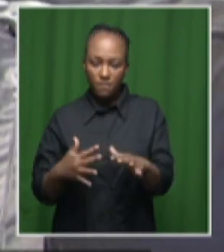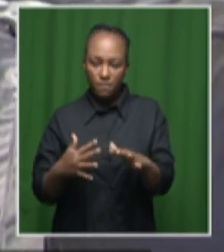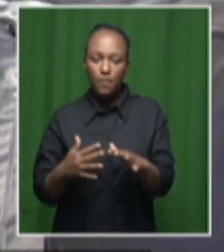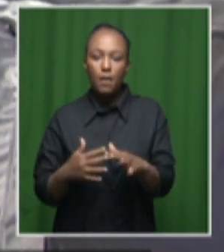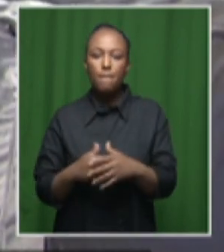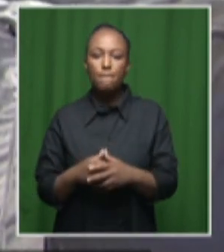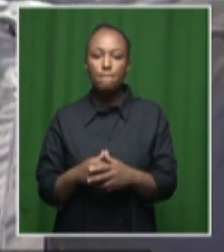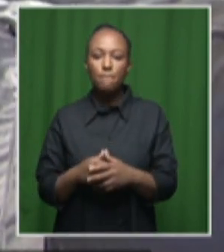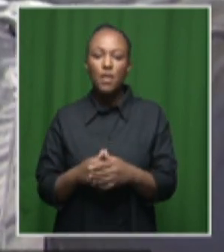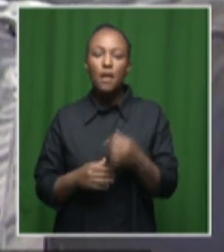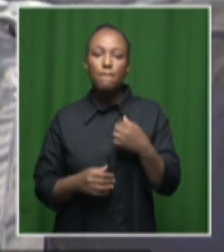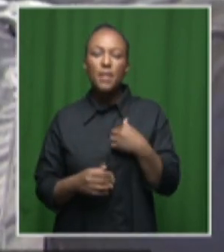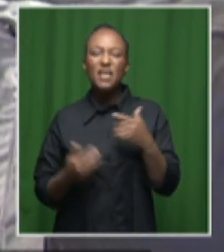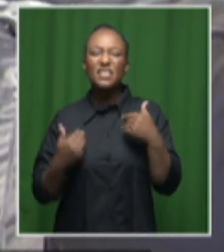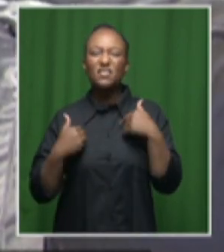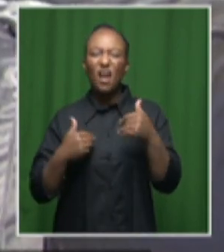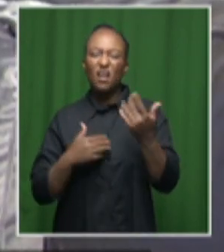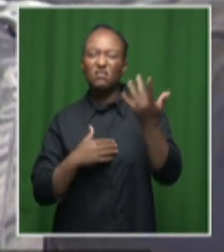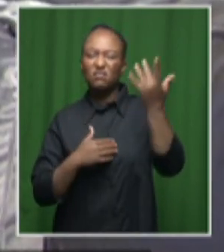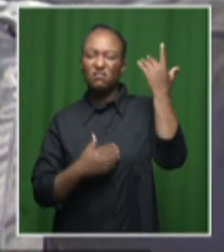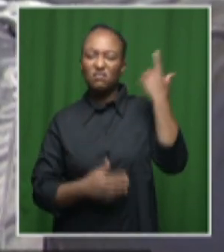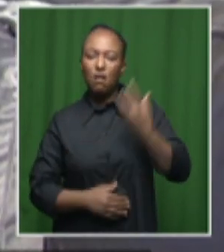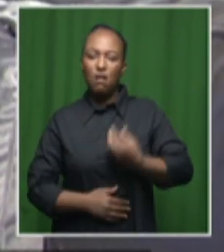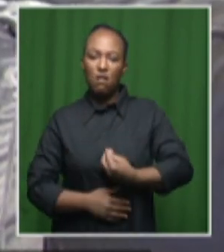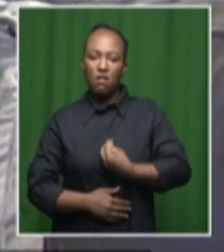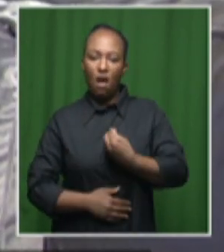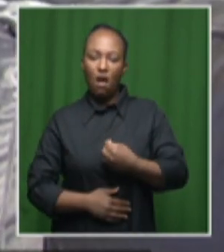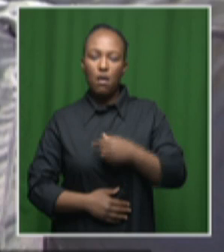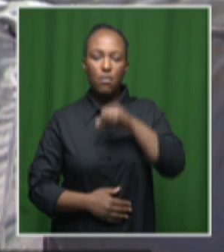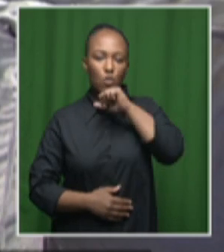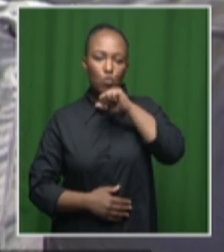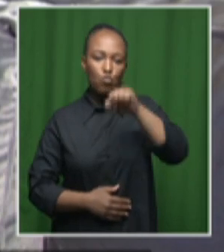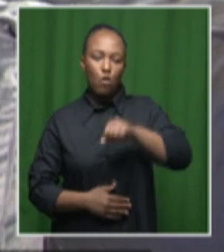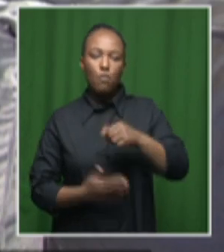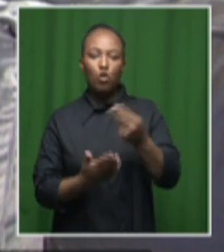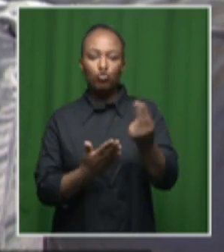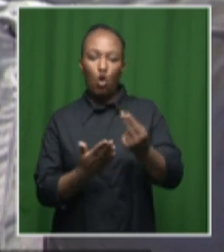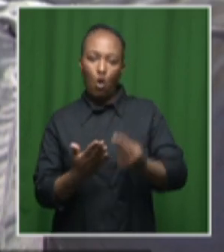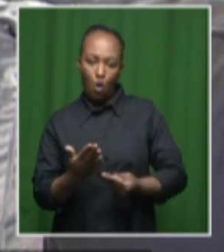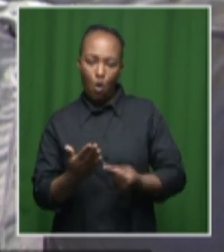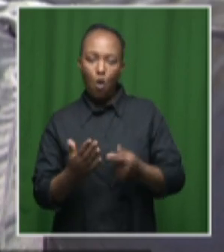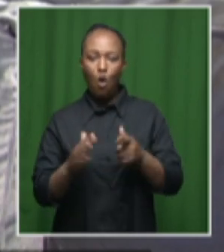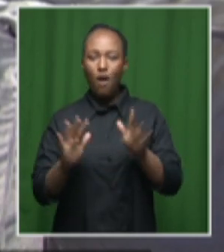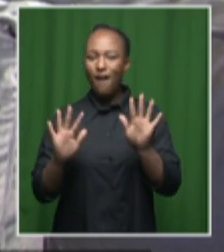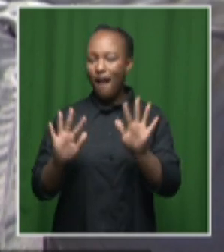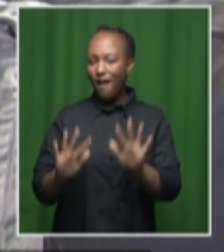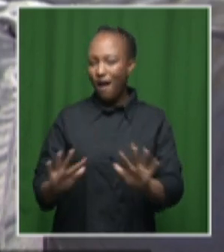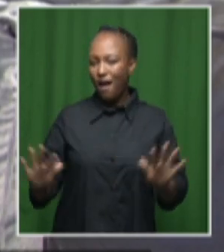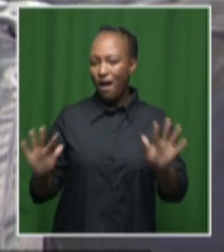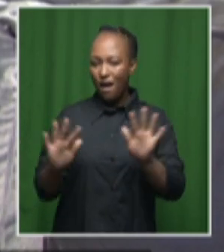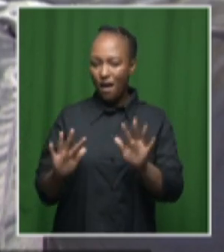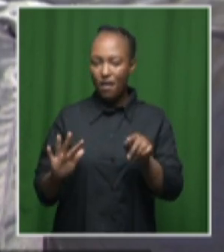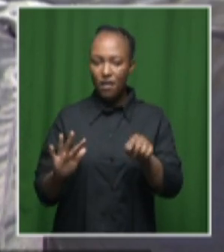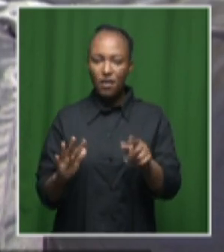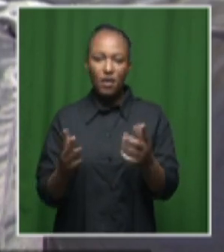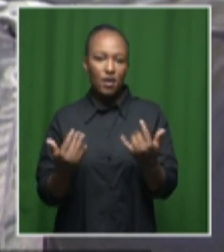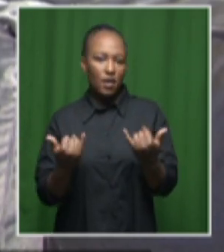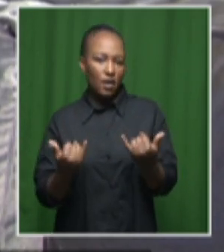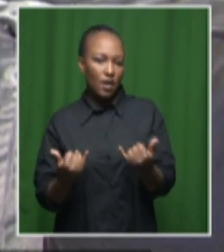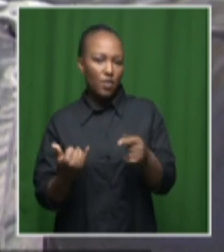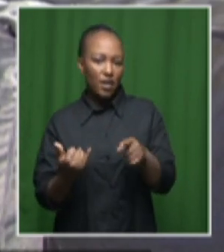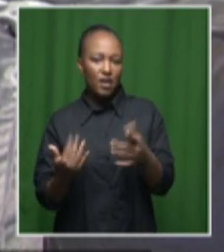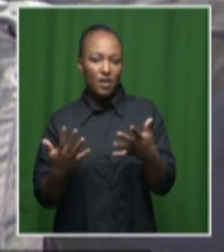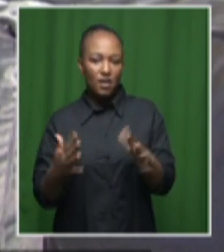started when I was still young. I always loved drawing and coloring and exploring, so I've always been